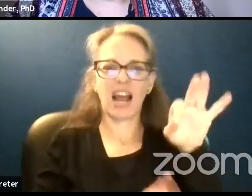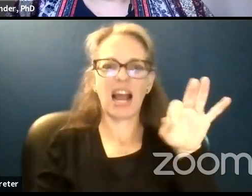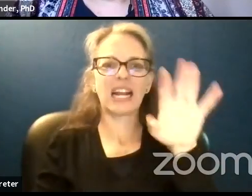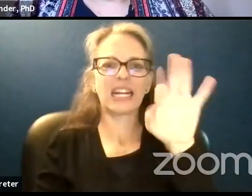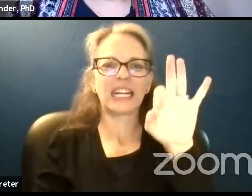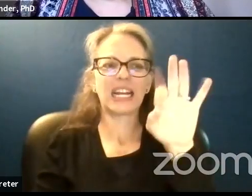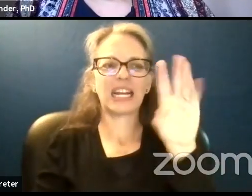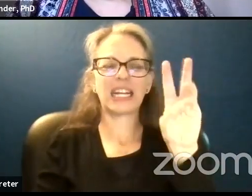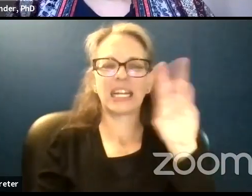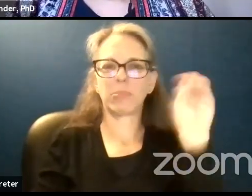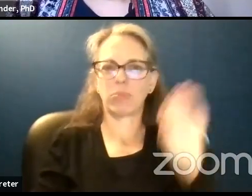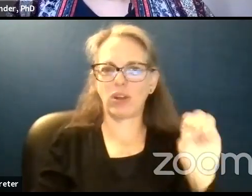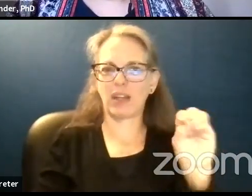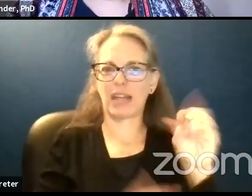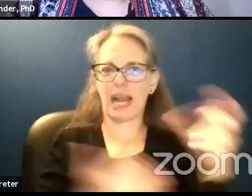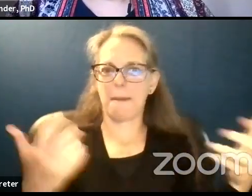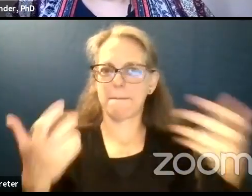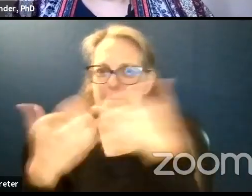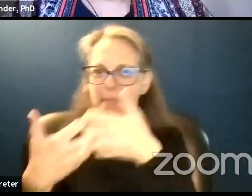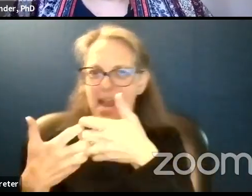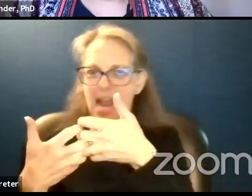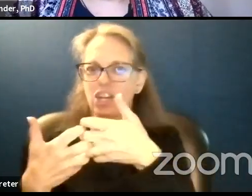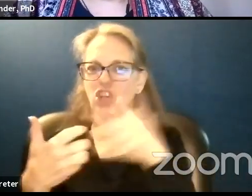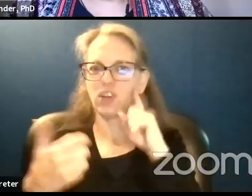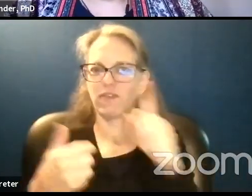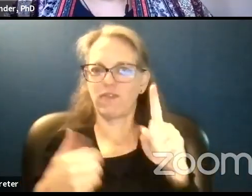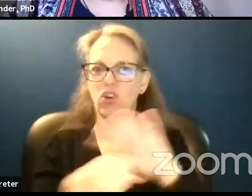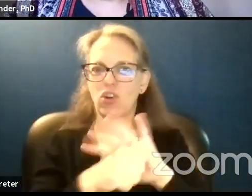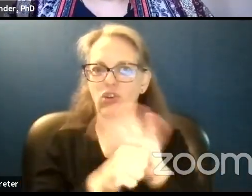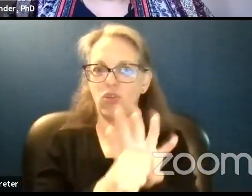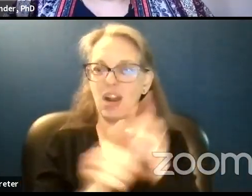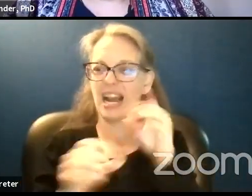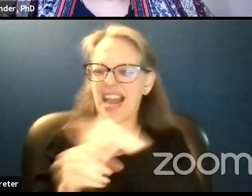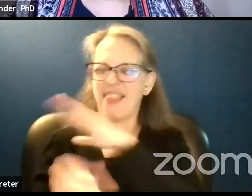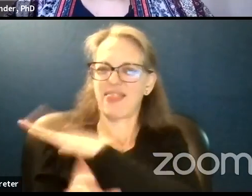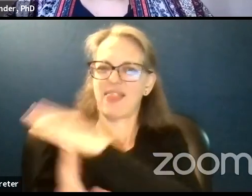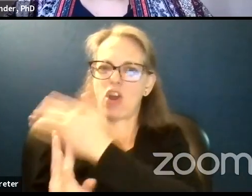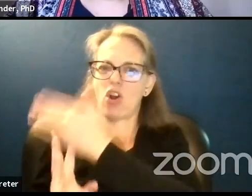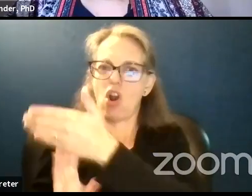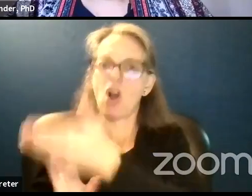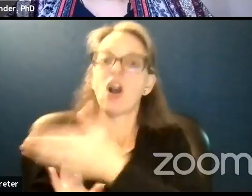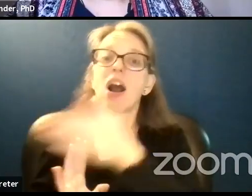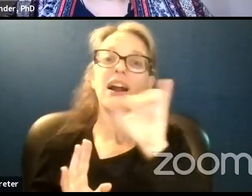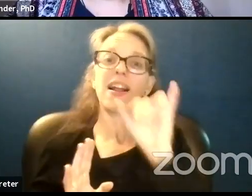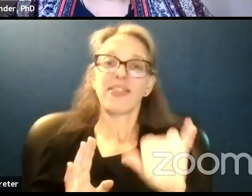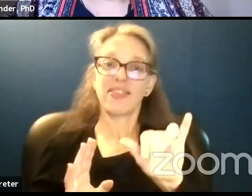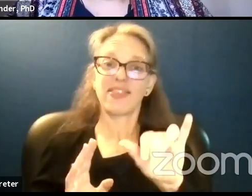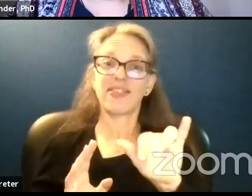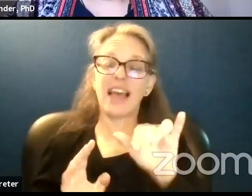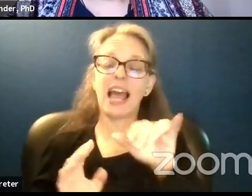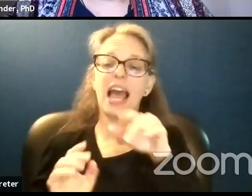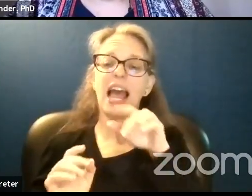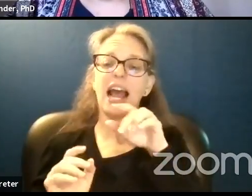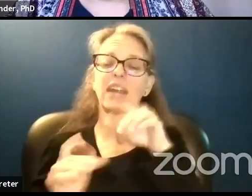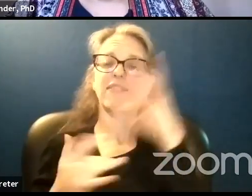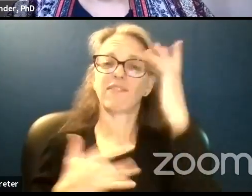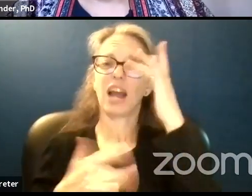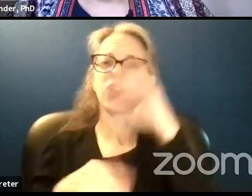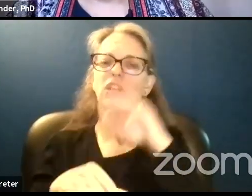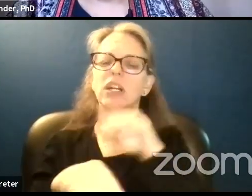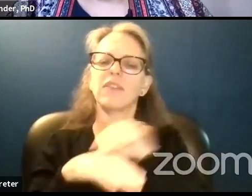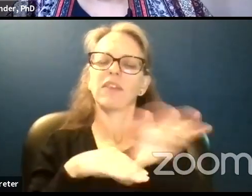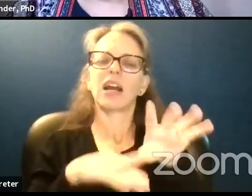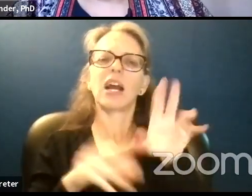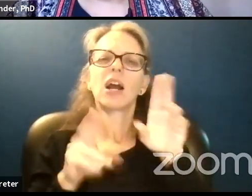another virus that they had already in their archives. And that was a virus that infects horseshoe bats. And so that's what makes us think